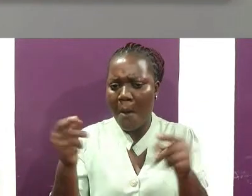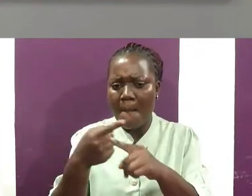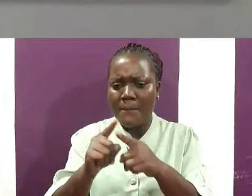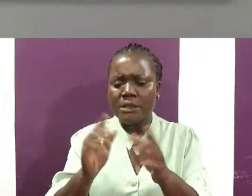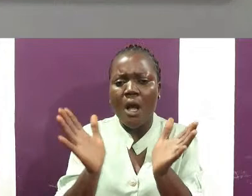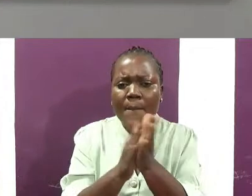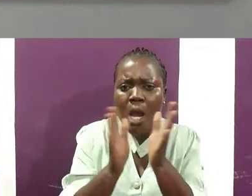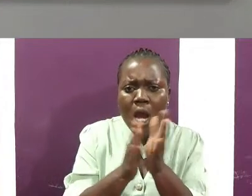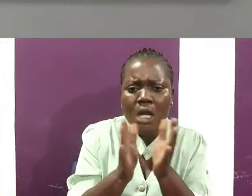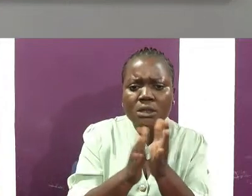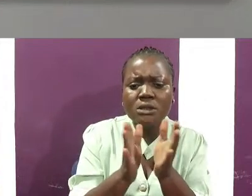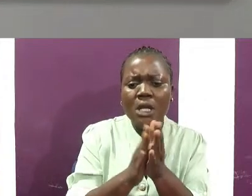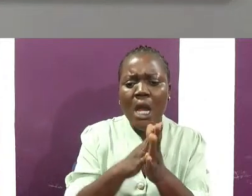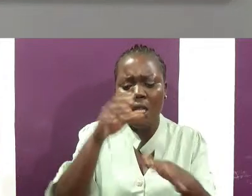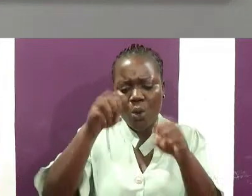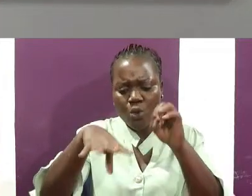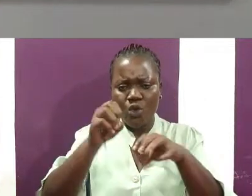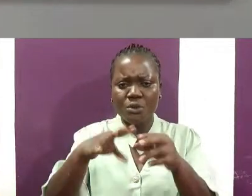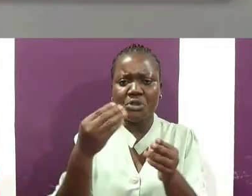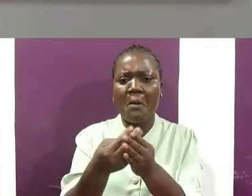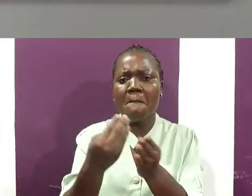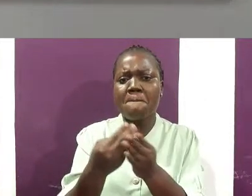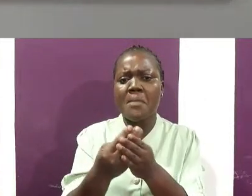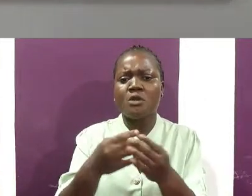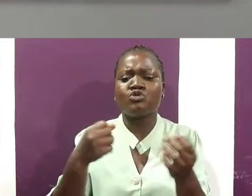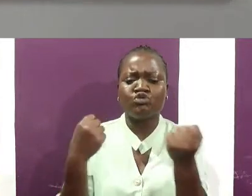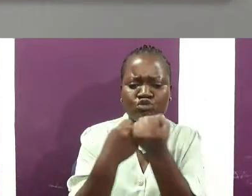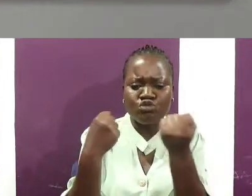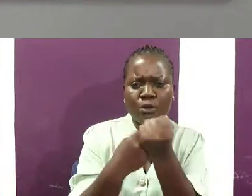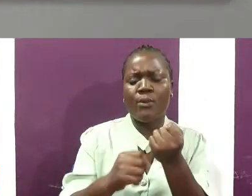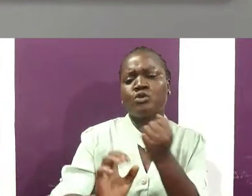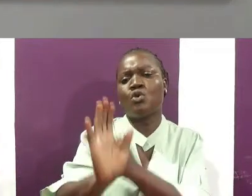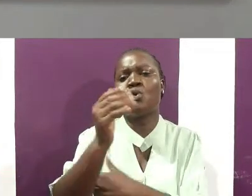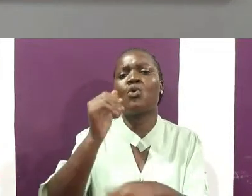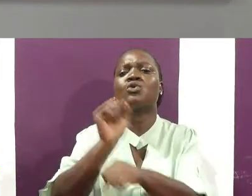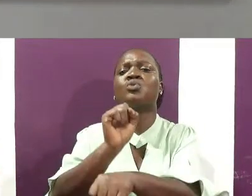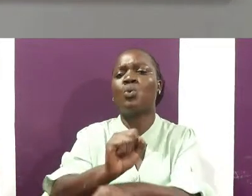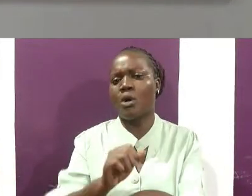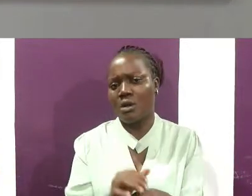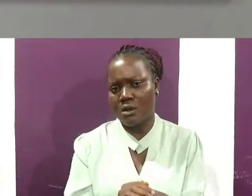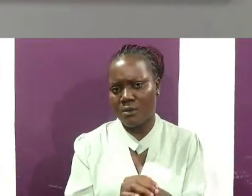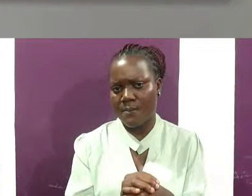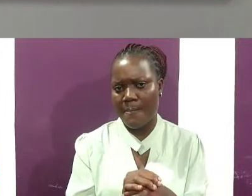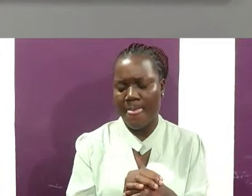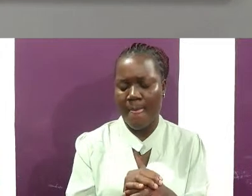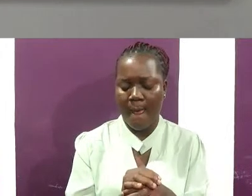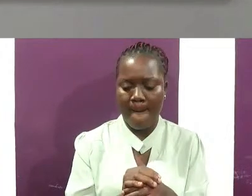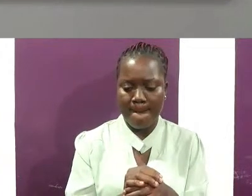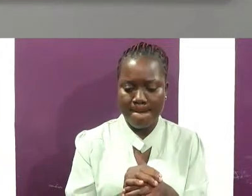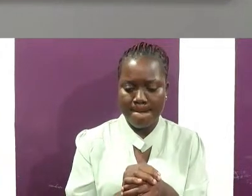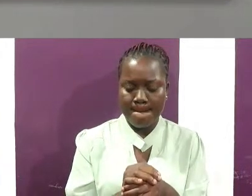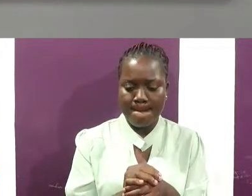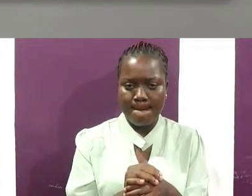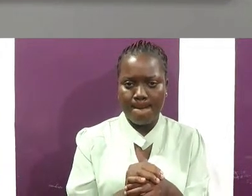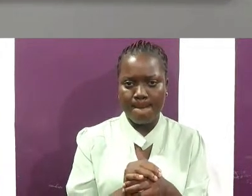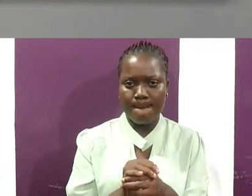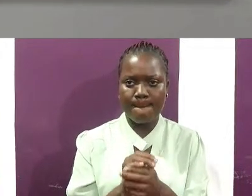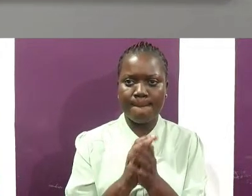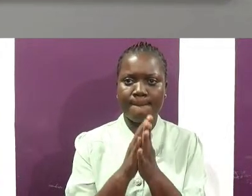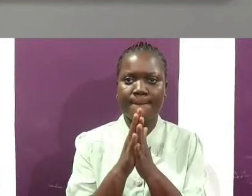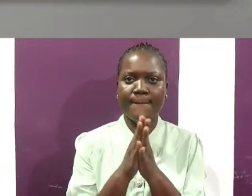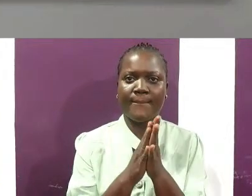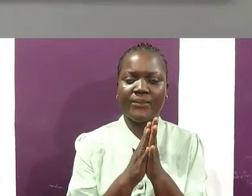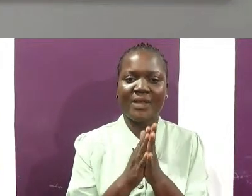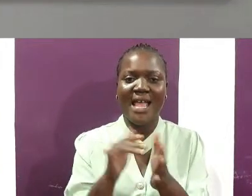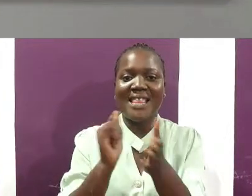And you find in that same Greek word is used to also refer to what we know as the contribution or the giving that we do on every Sunday. And then I can